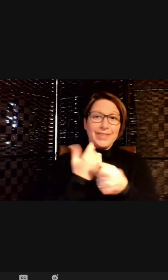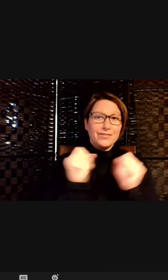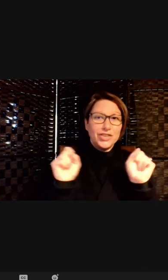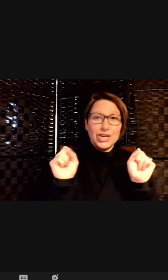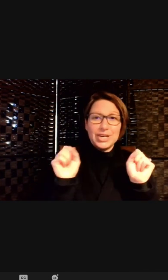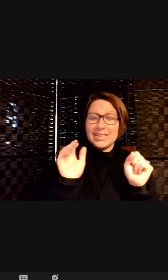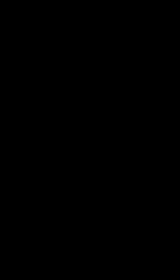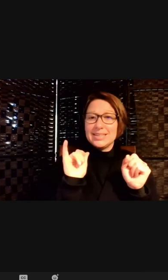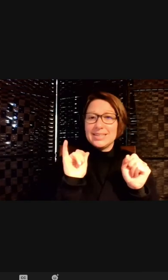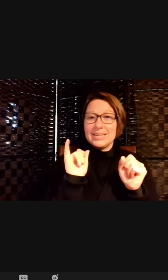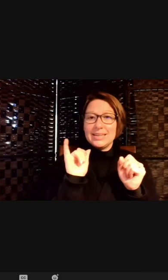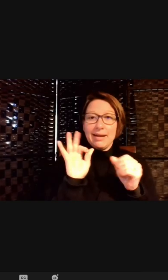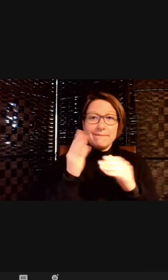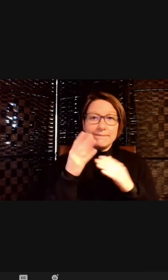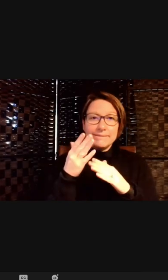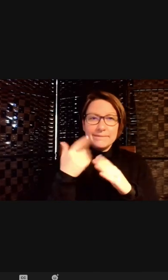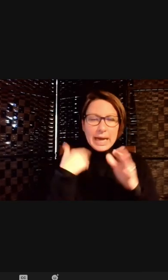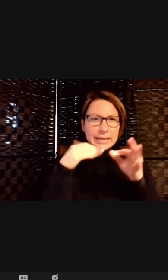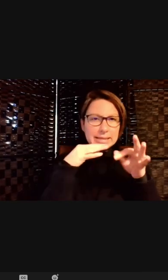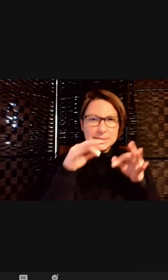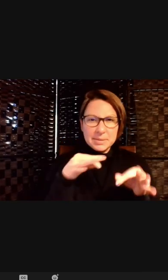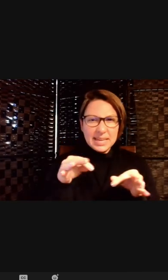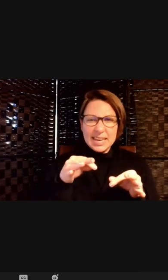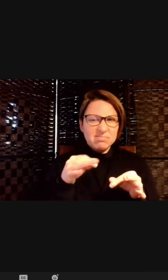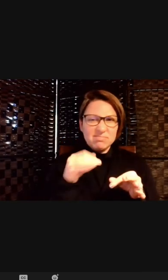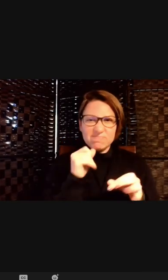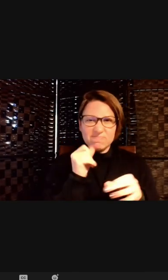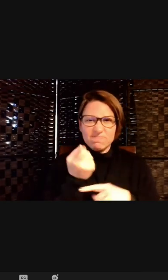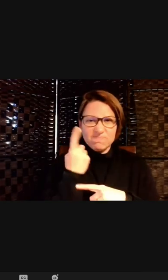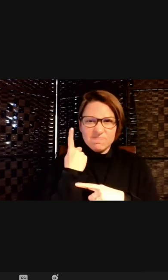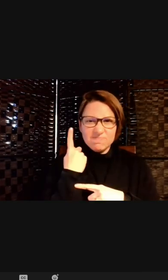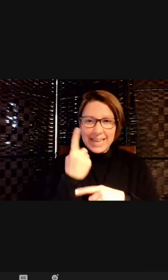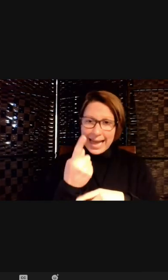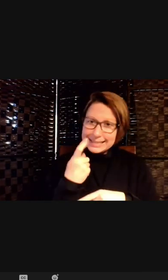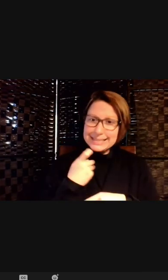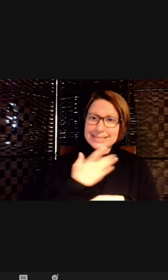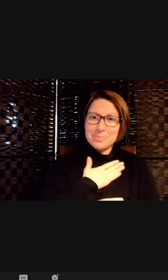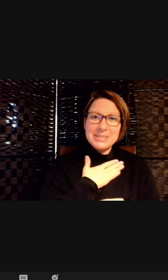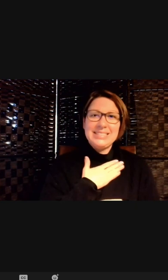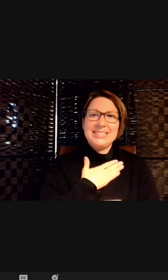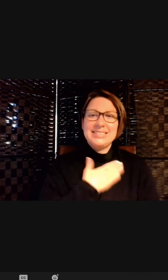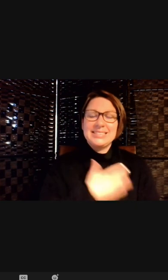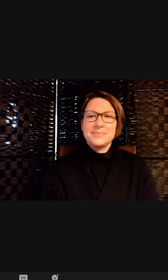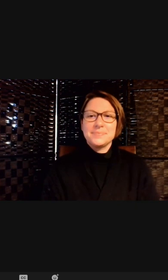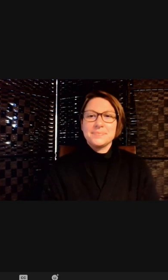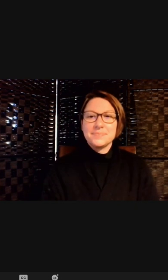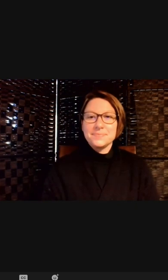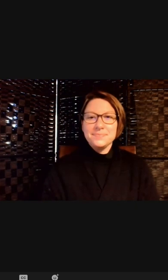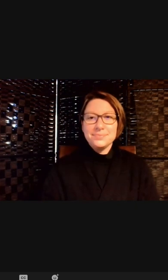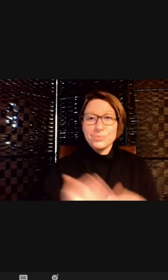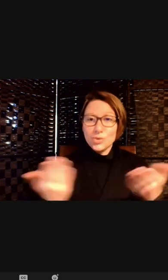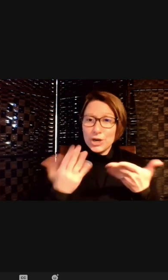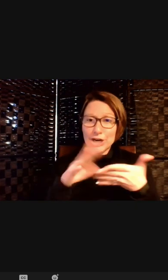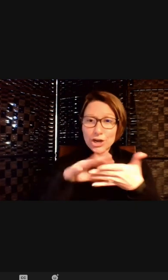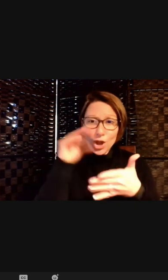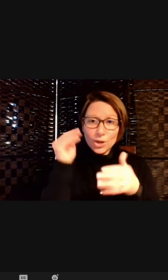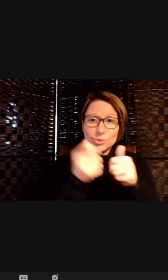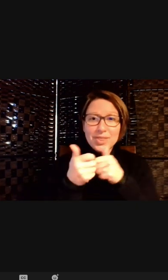if I afterwards and I explain it, still doesn't make sense to you, ask me, please, because we're all here to learn